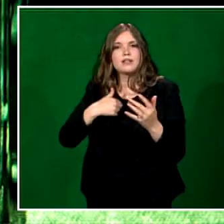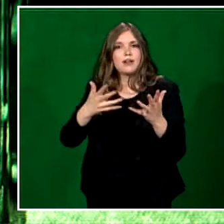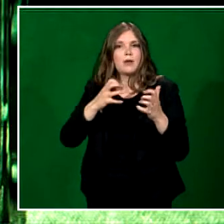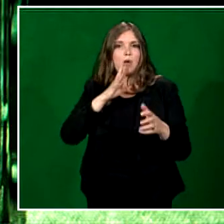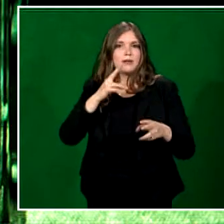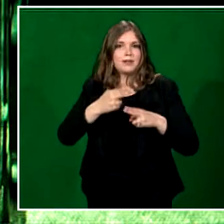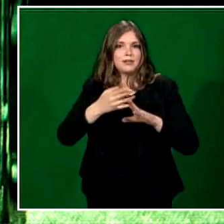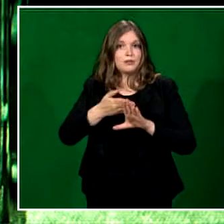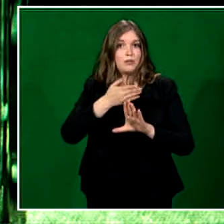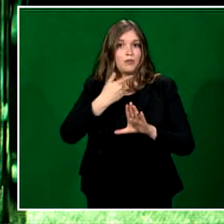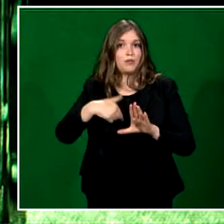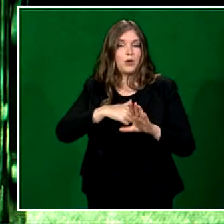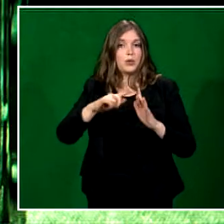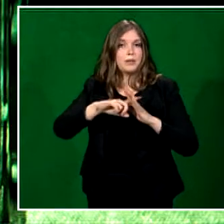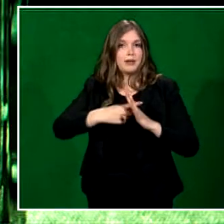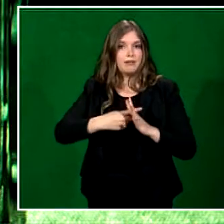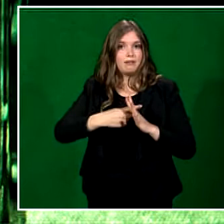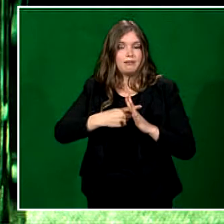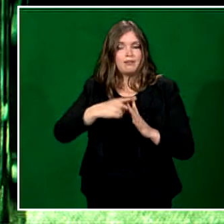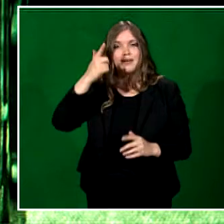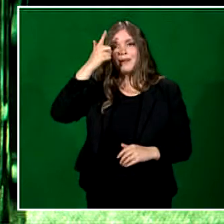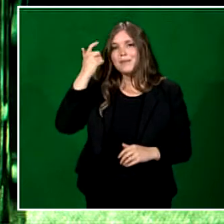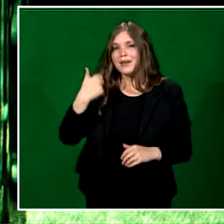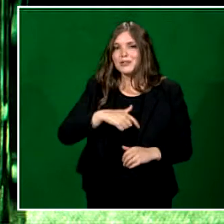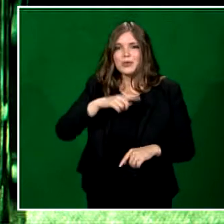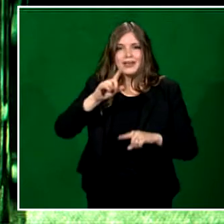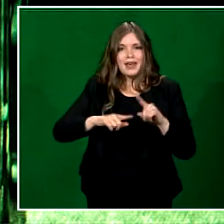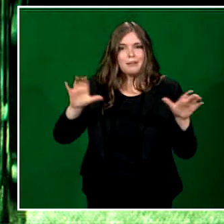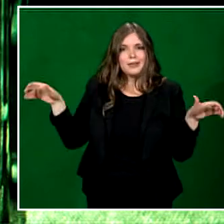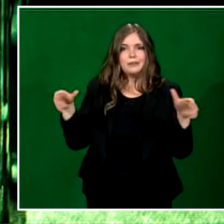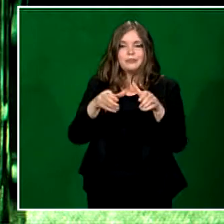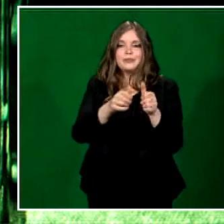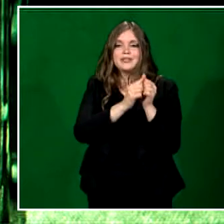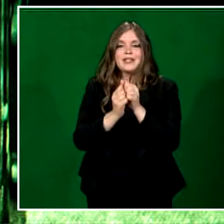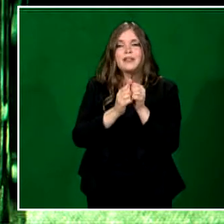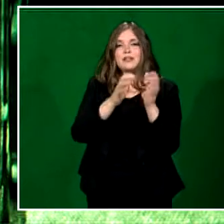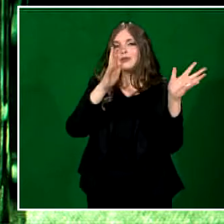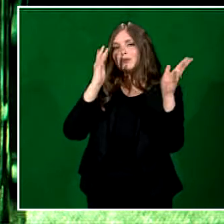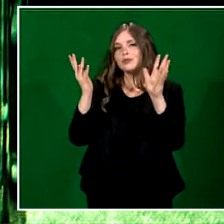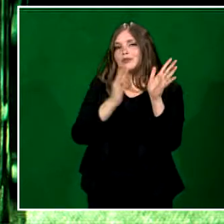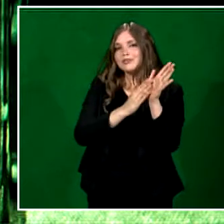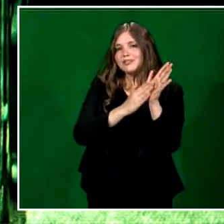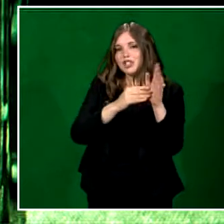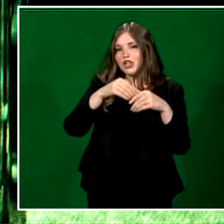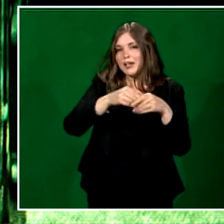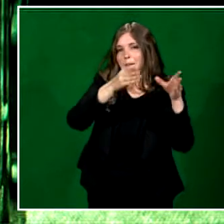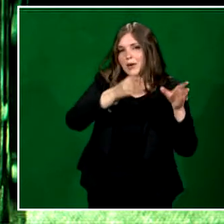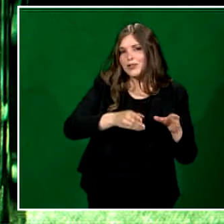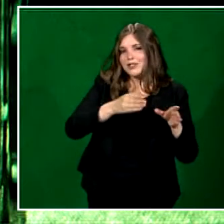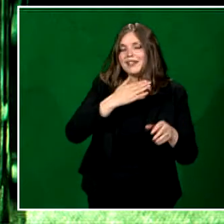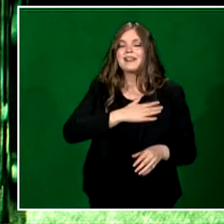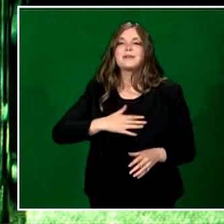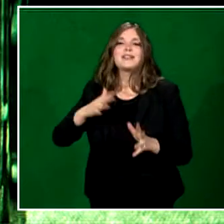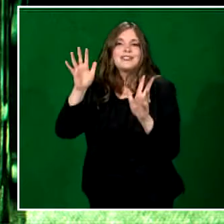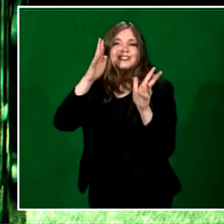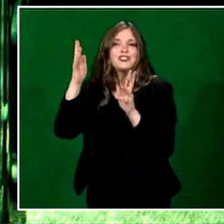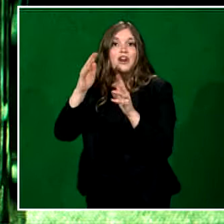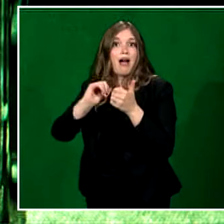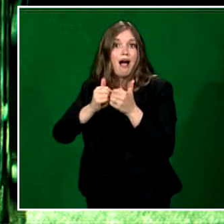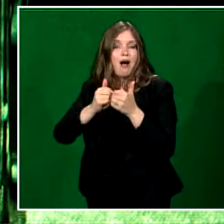before we begin. Since we cannot be together to cheer in person, please cheer on social